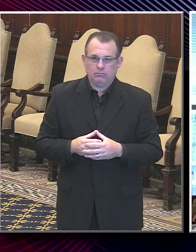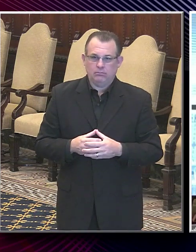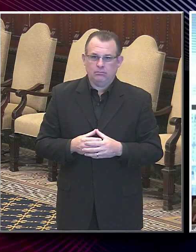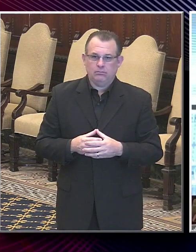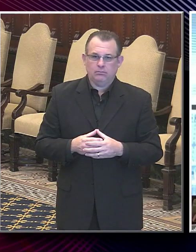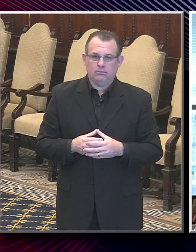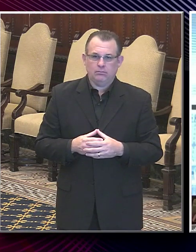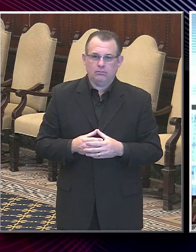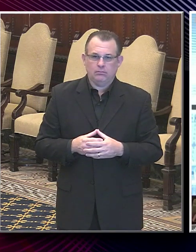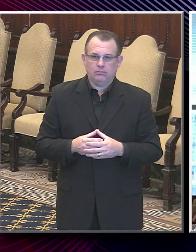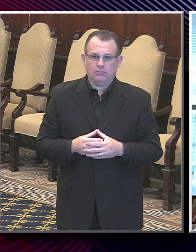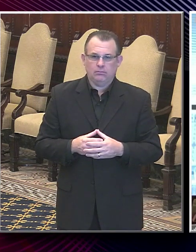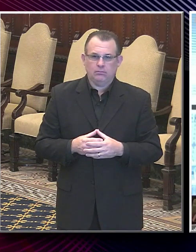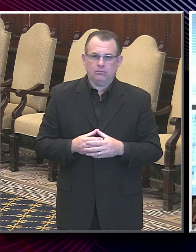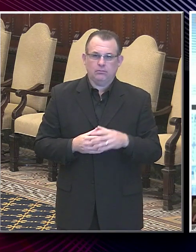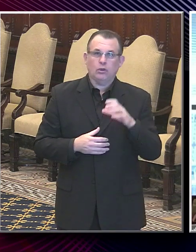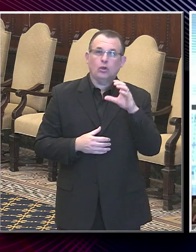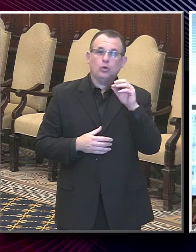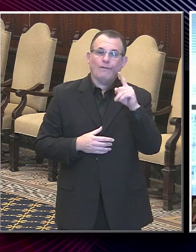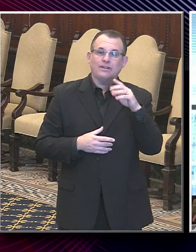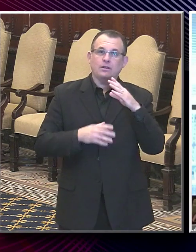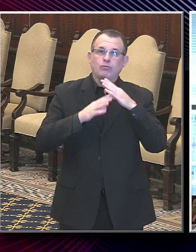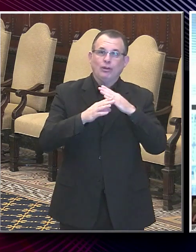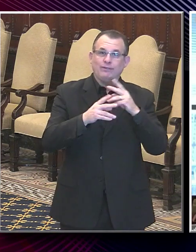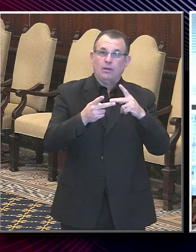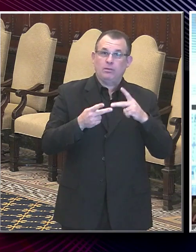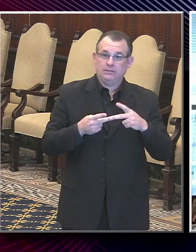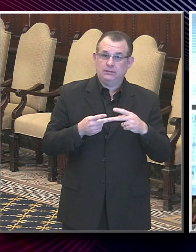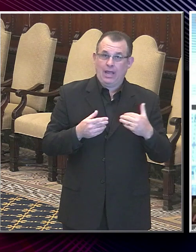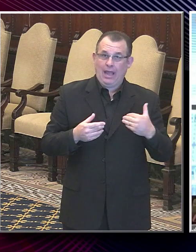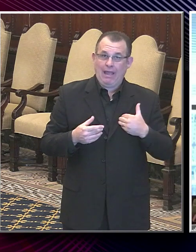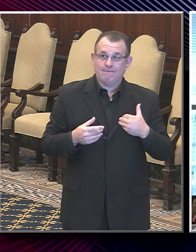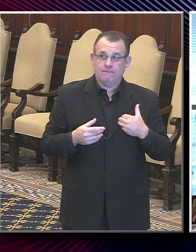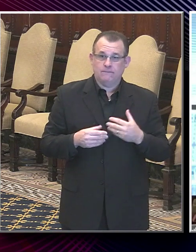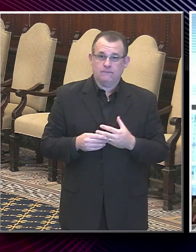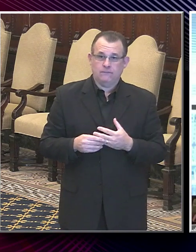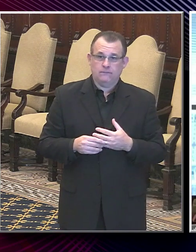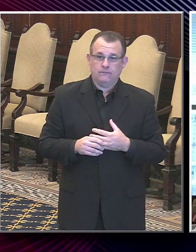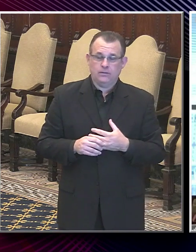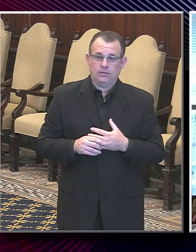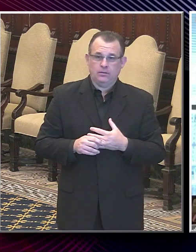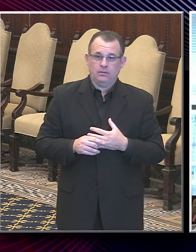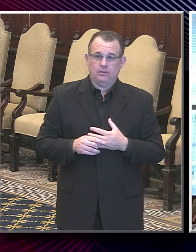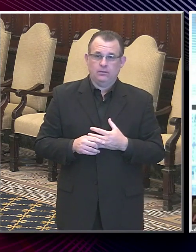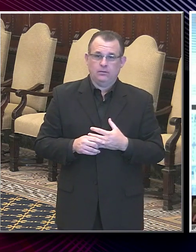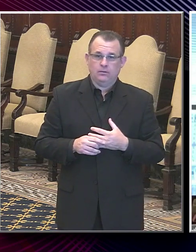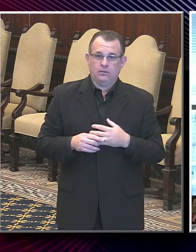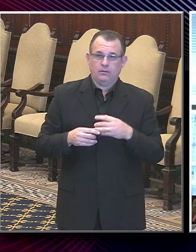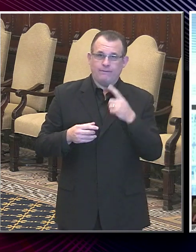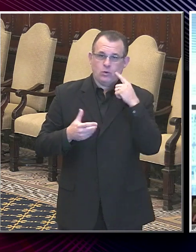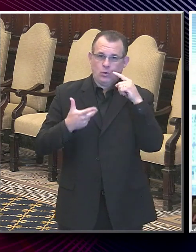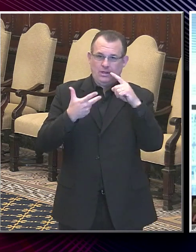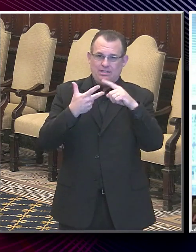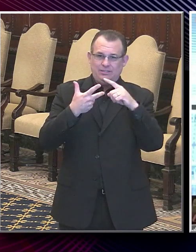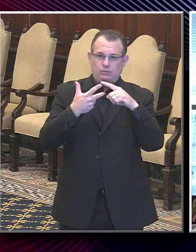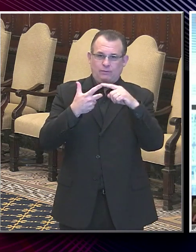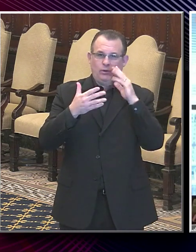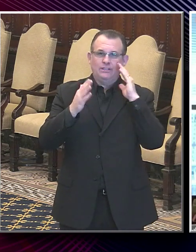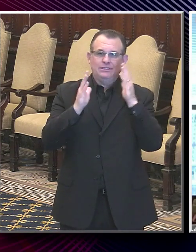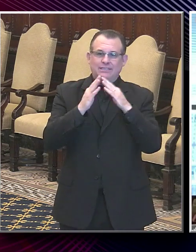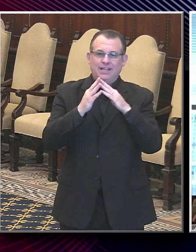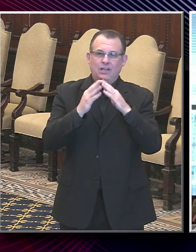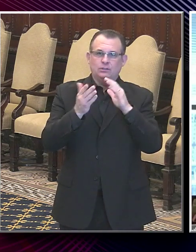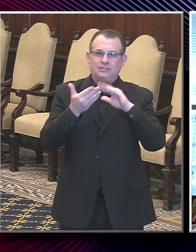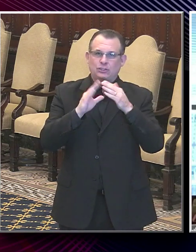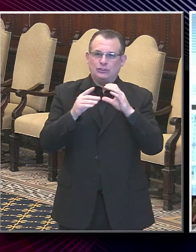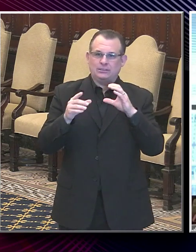There's a COVID prevention site on which is the second hotel in Center City, and